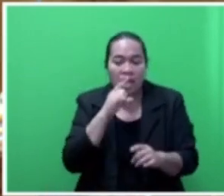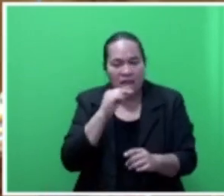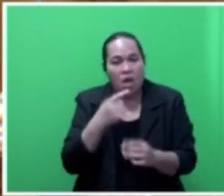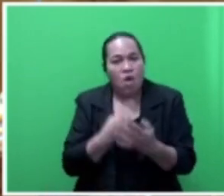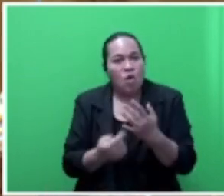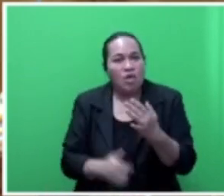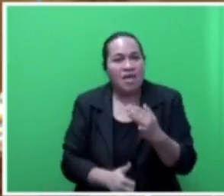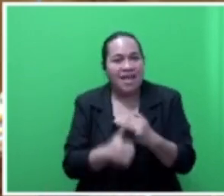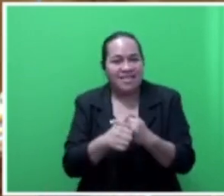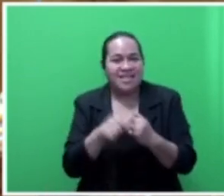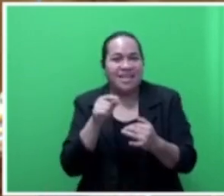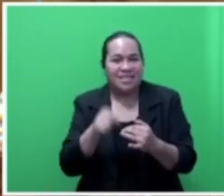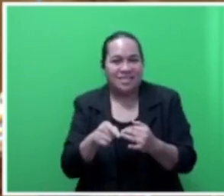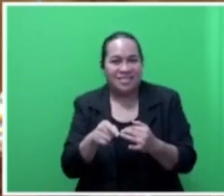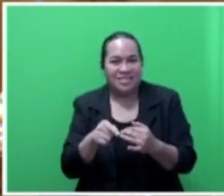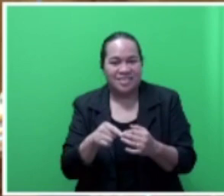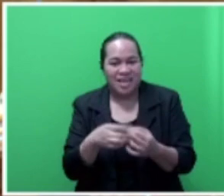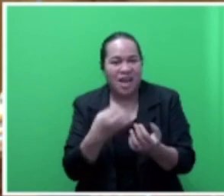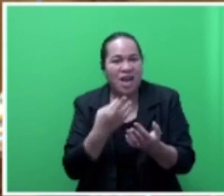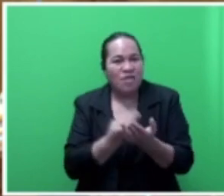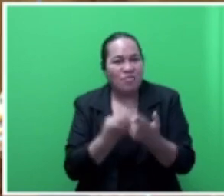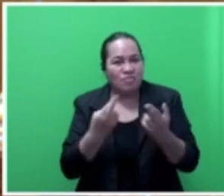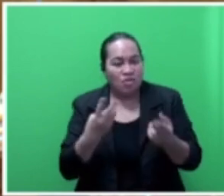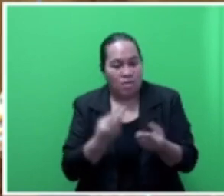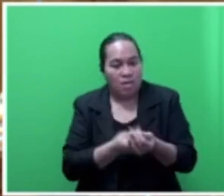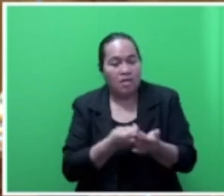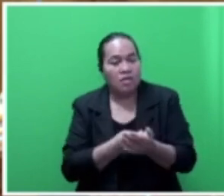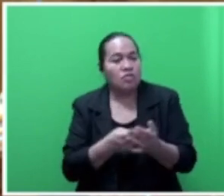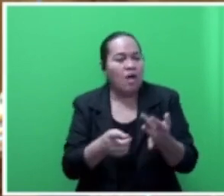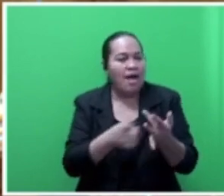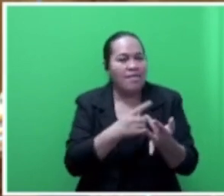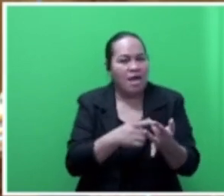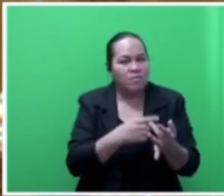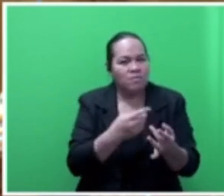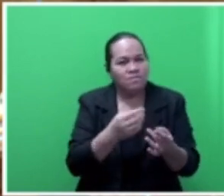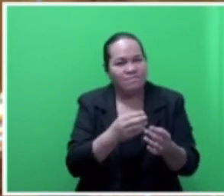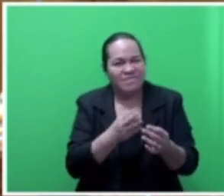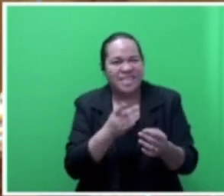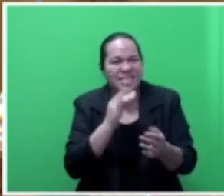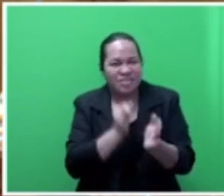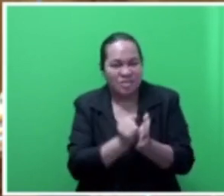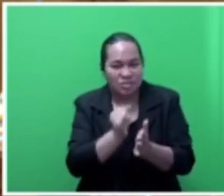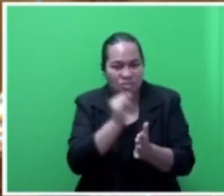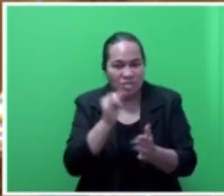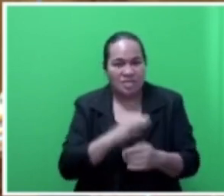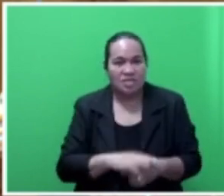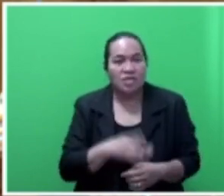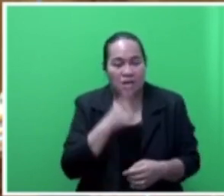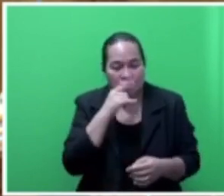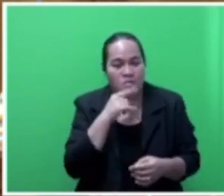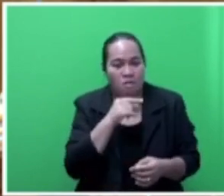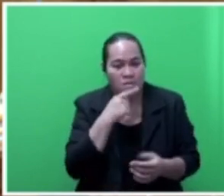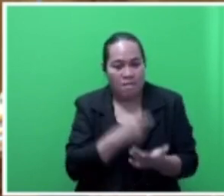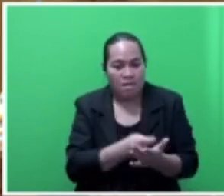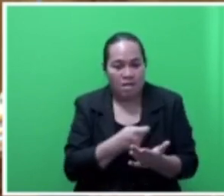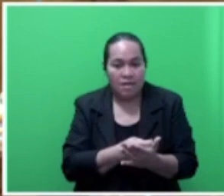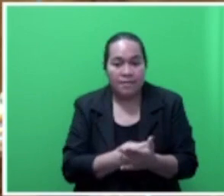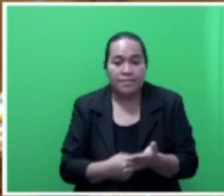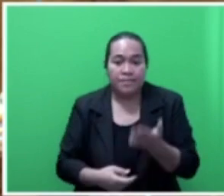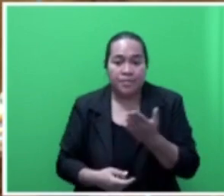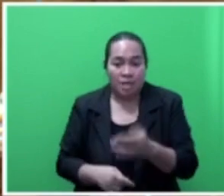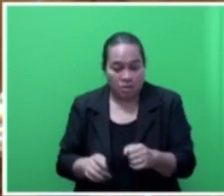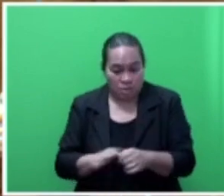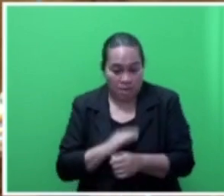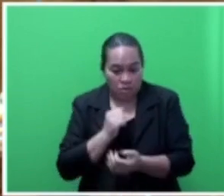resources from multilateral institutions. Most importantly, sir, to ensure our